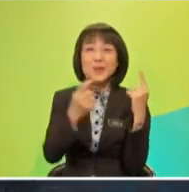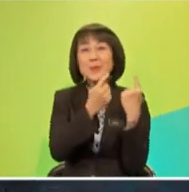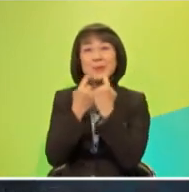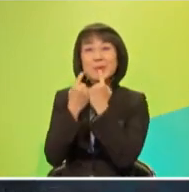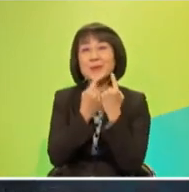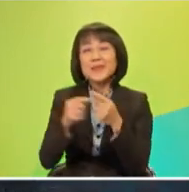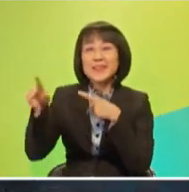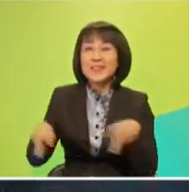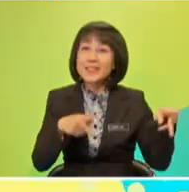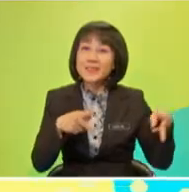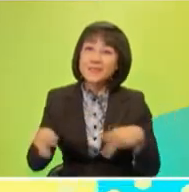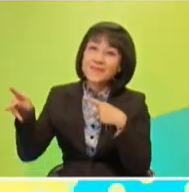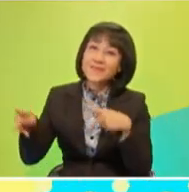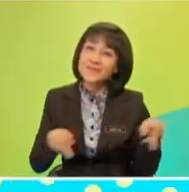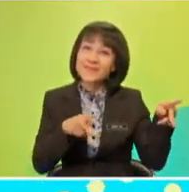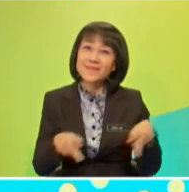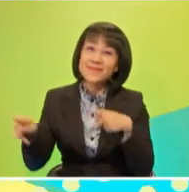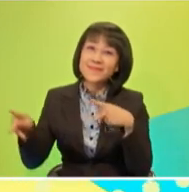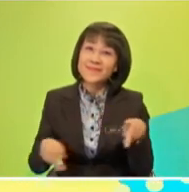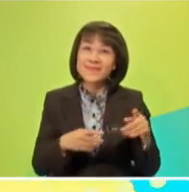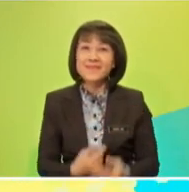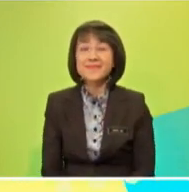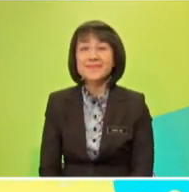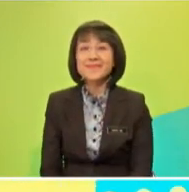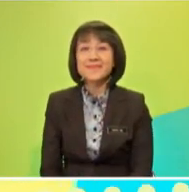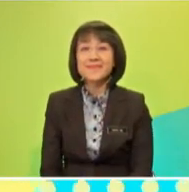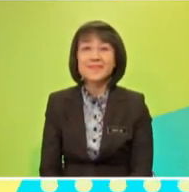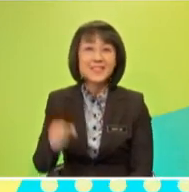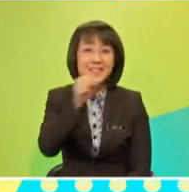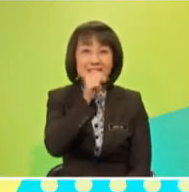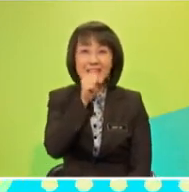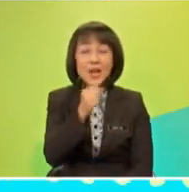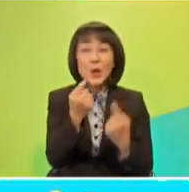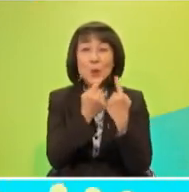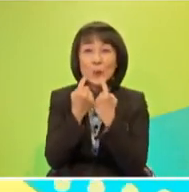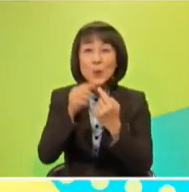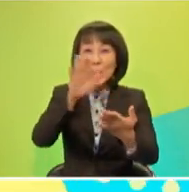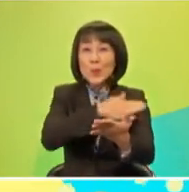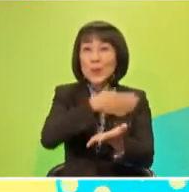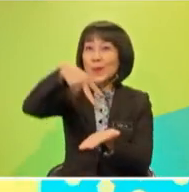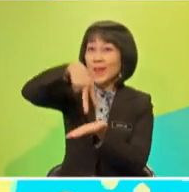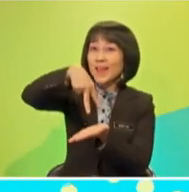course, teacher, we have to sing a birthday song, right? Of course. All right, so let's all stand up and